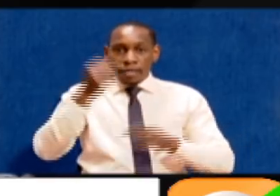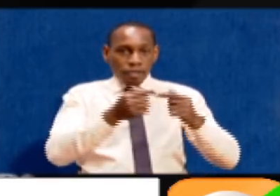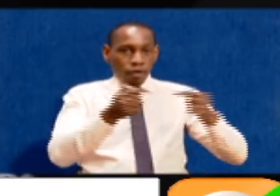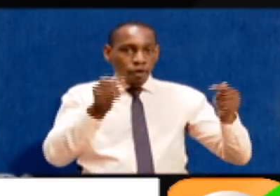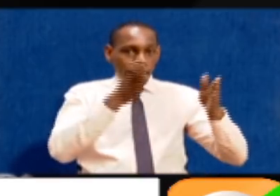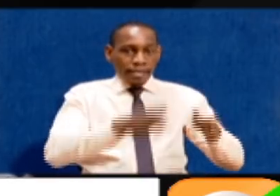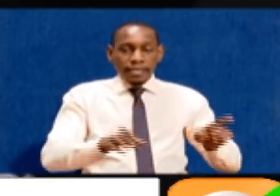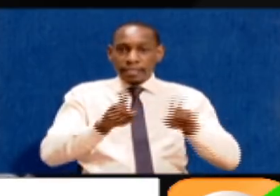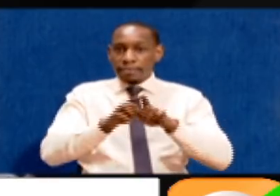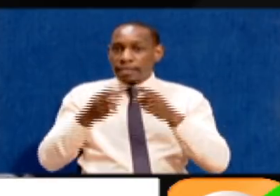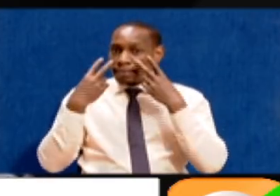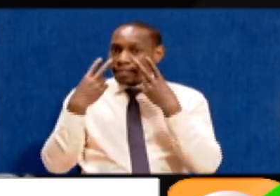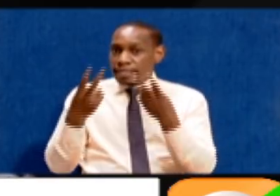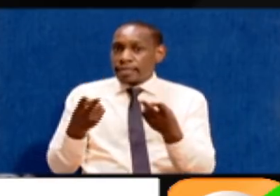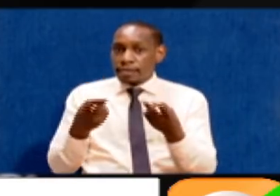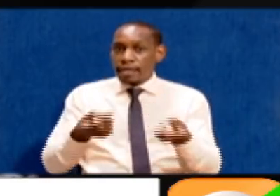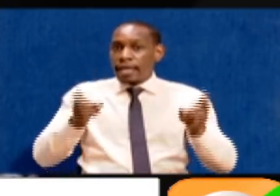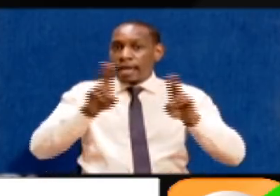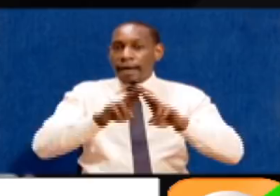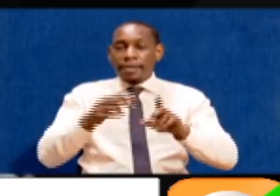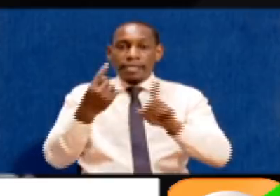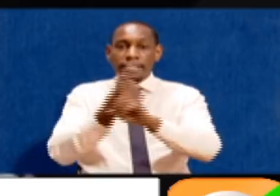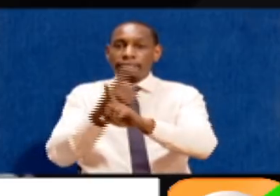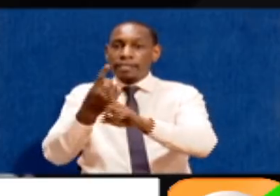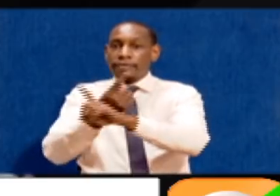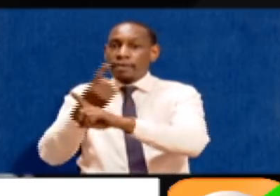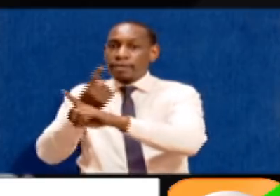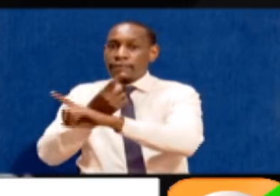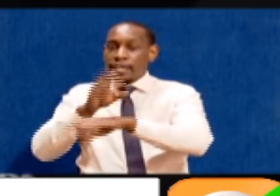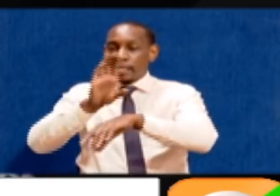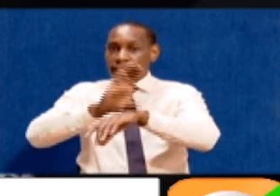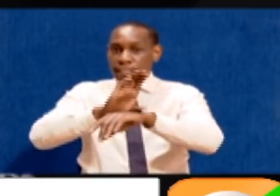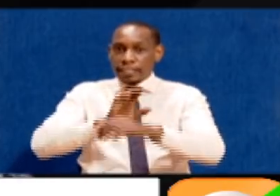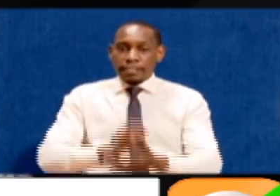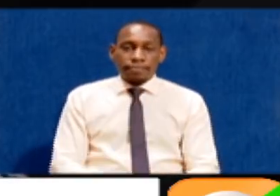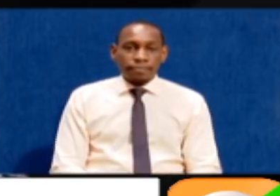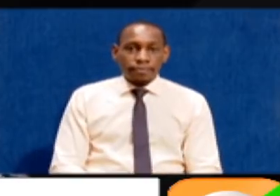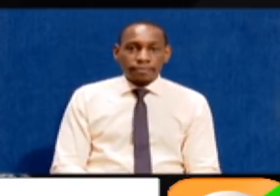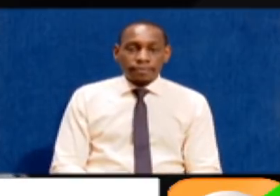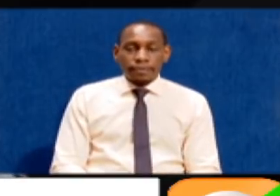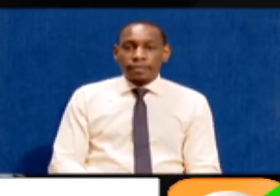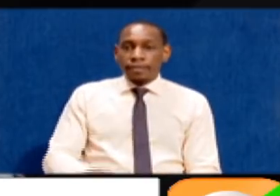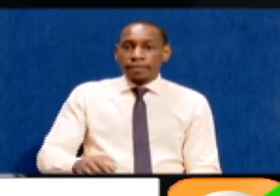opponents, like we have seen happening in various congregations.